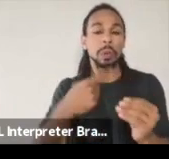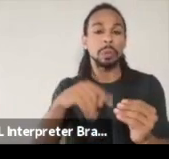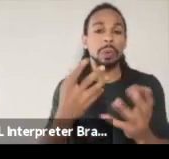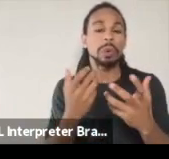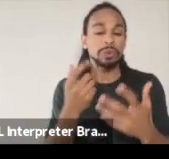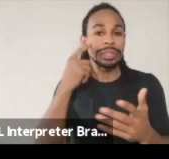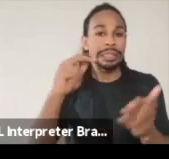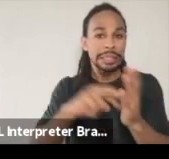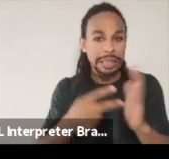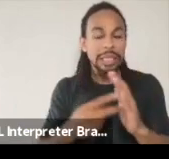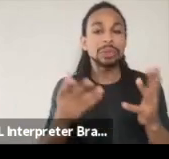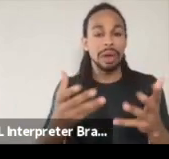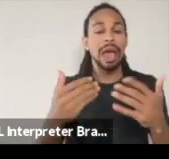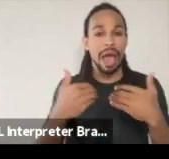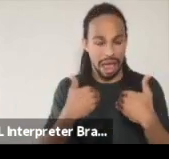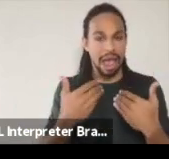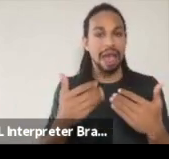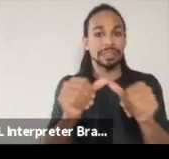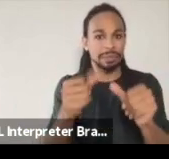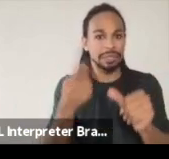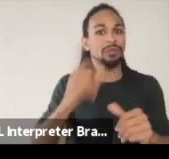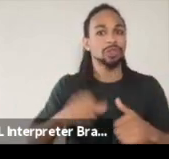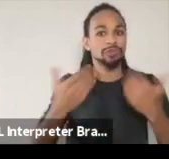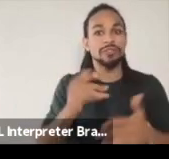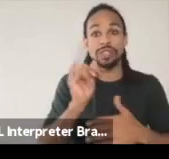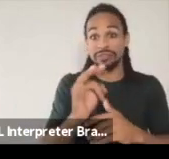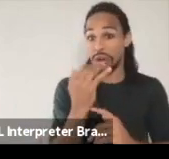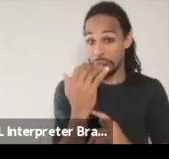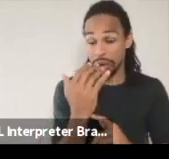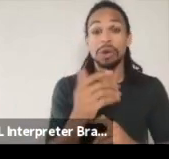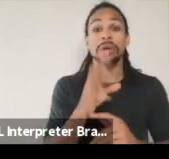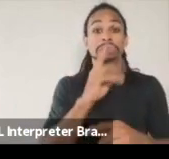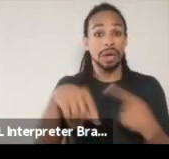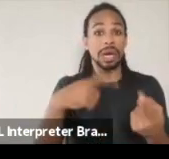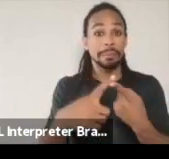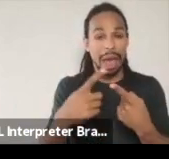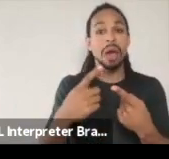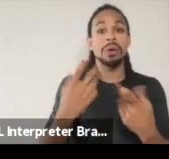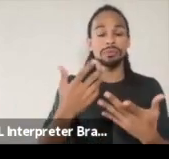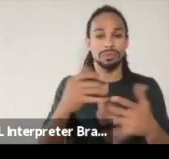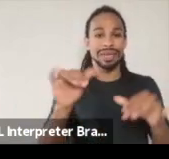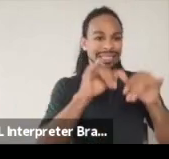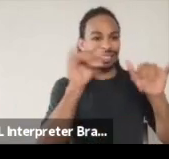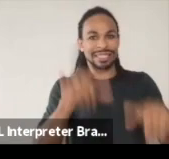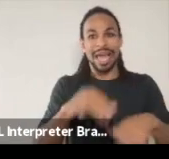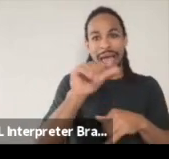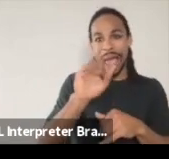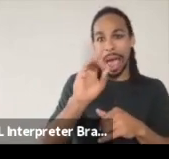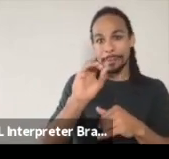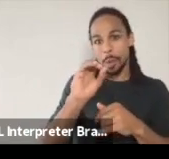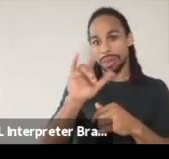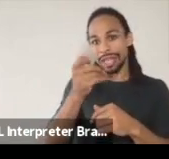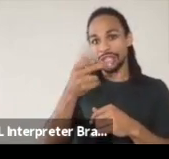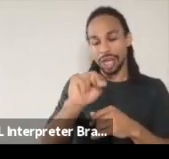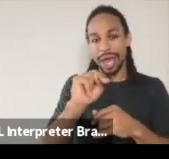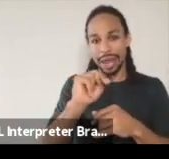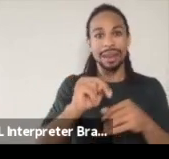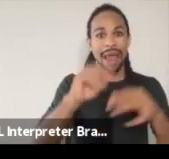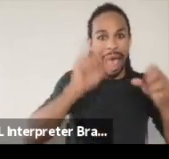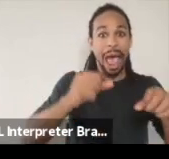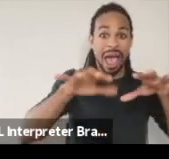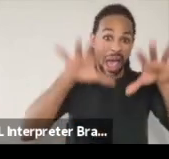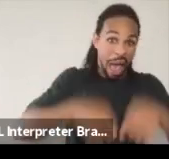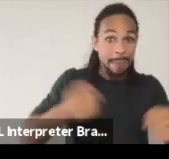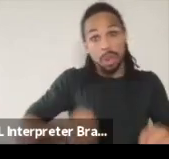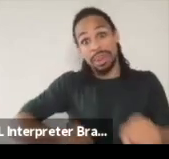of color to talk about abolition and exploring abolition together. Alicia, I'm going to pass it back to you to talk about the question